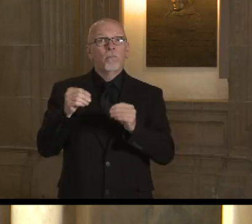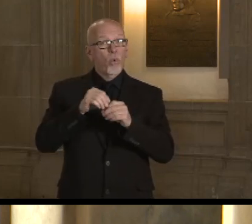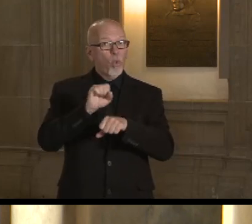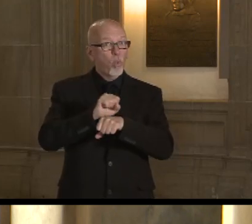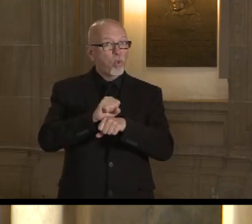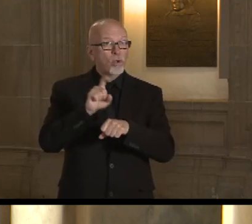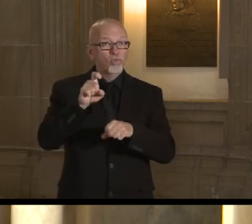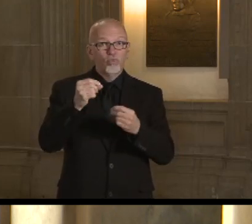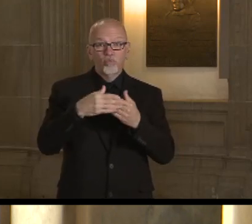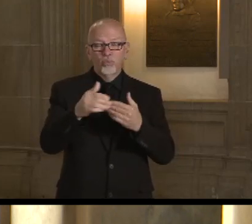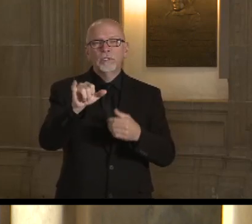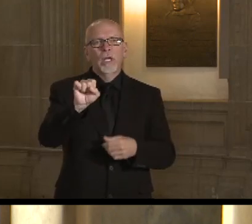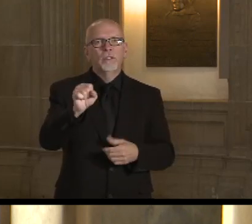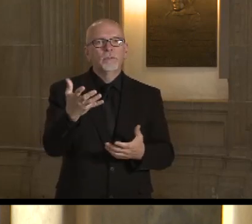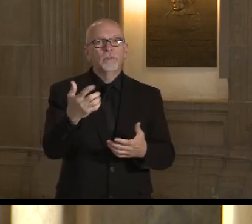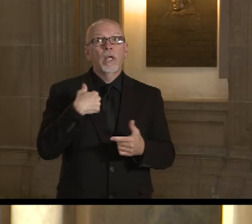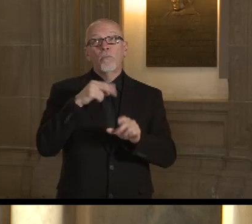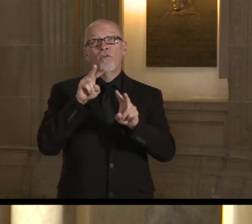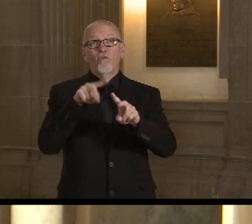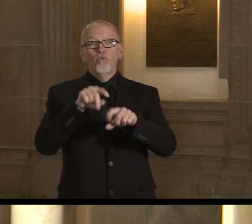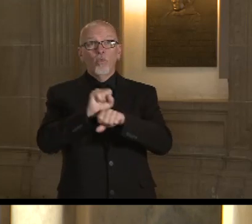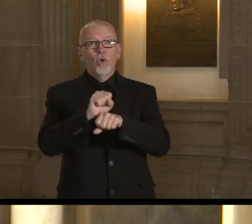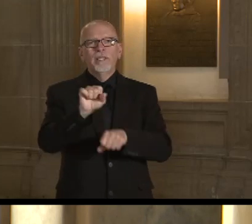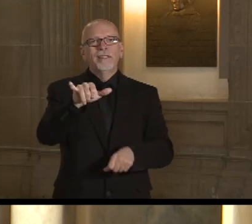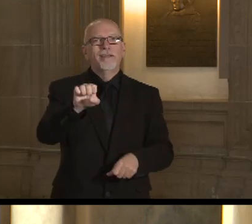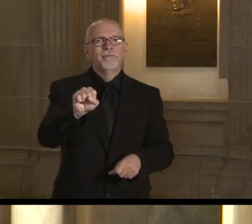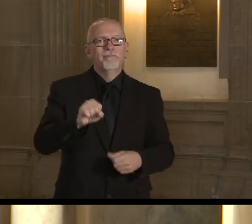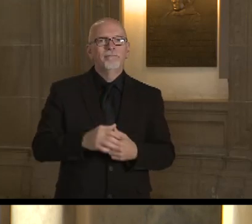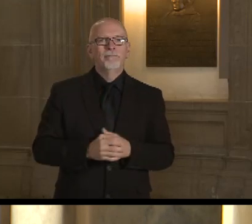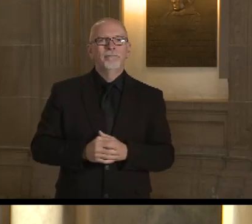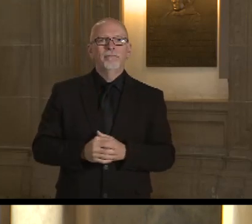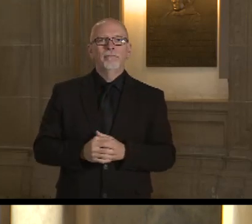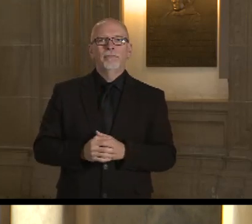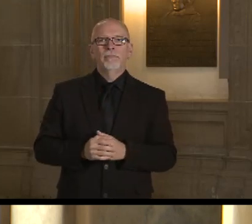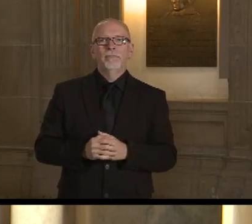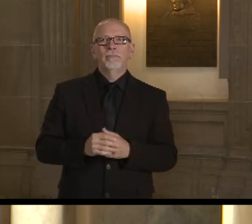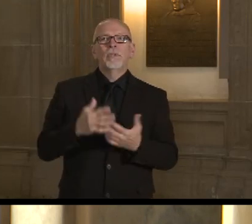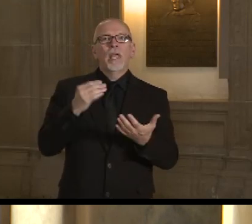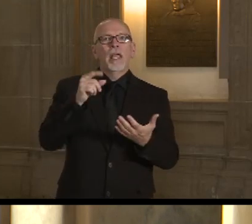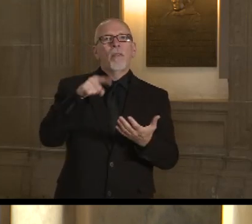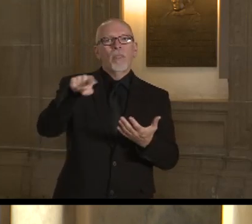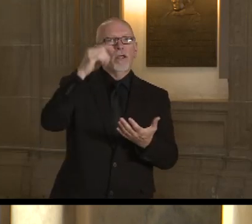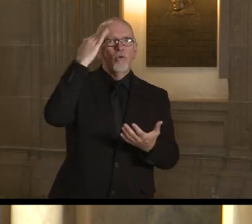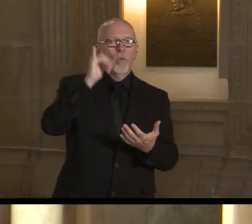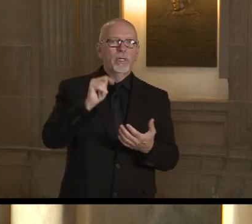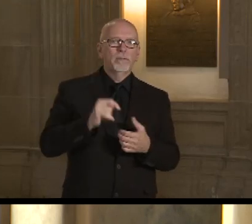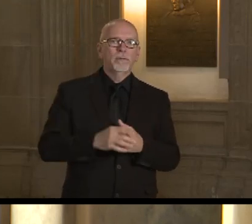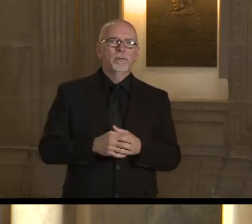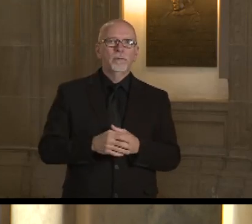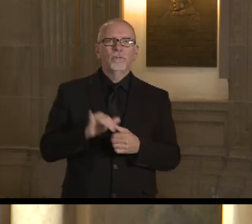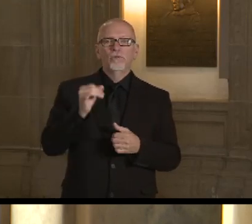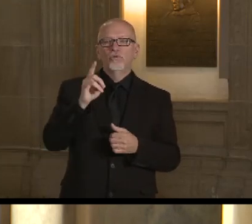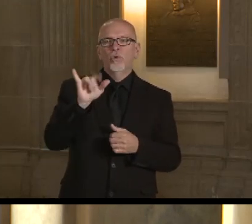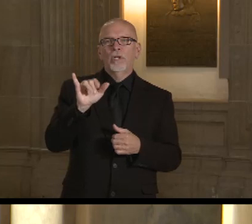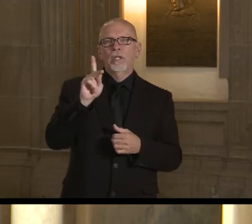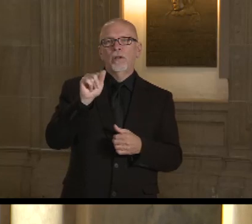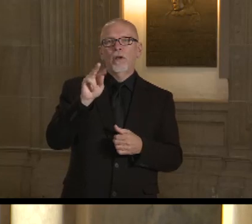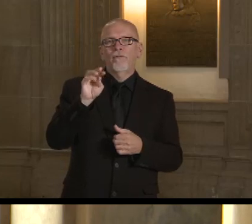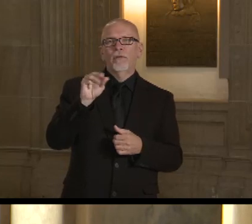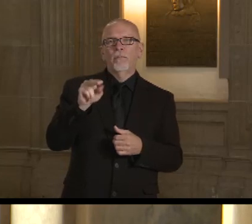done? Yes. Am I looking forward to that work? Yes. And they know it. Jody